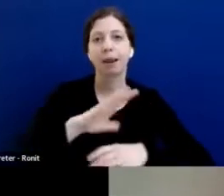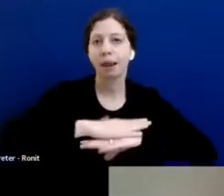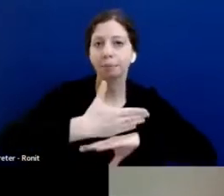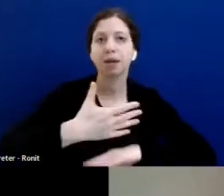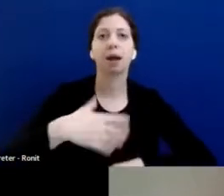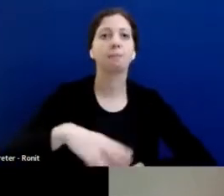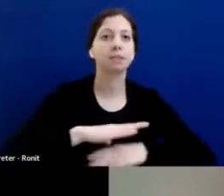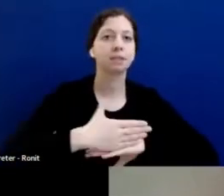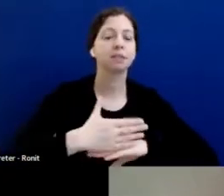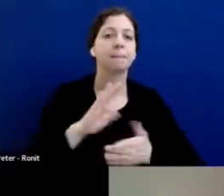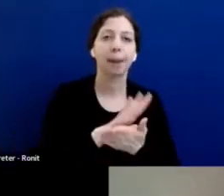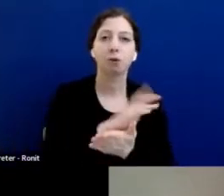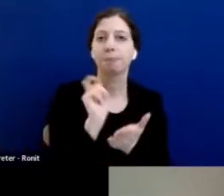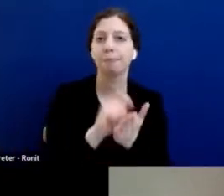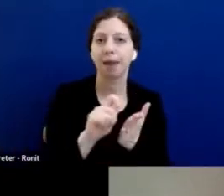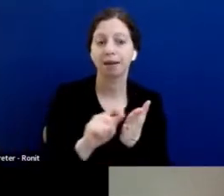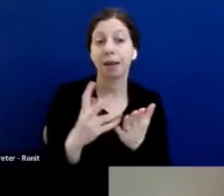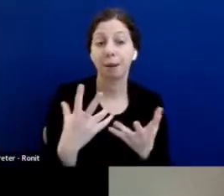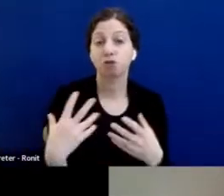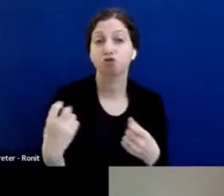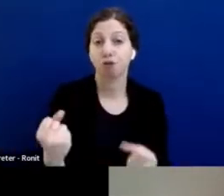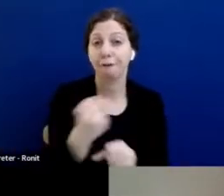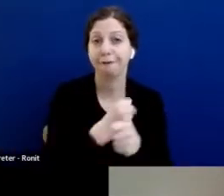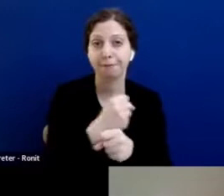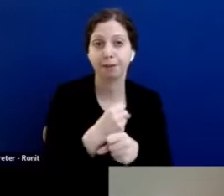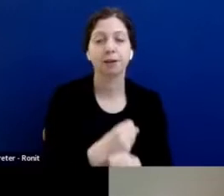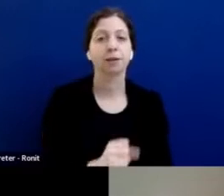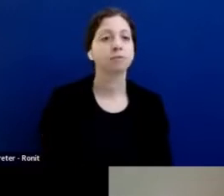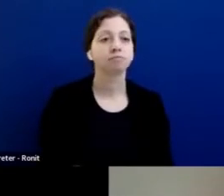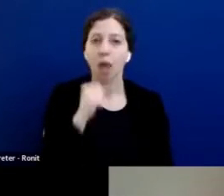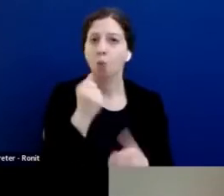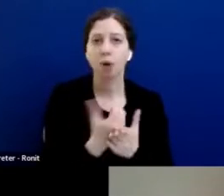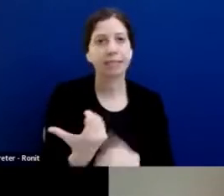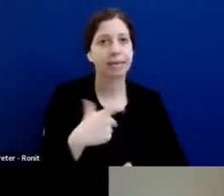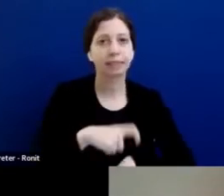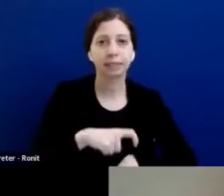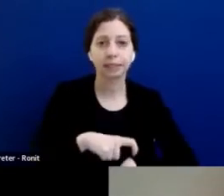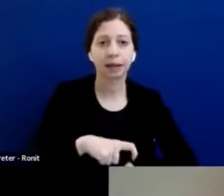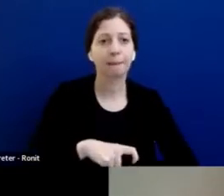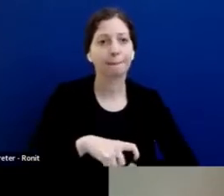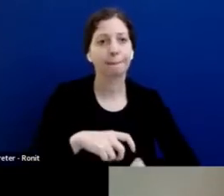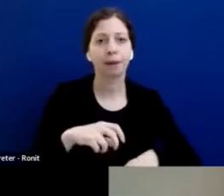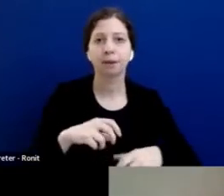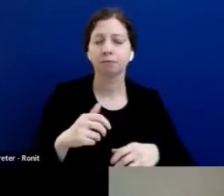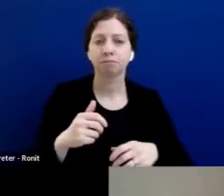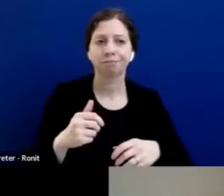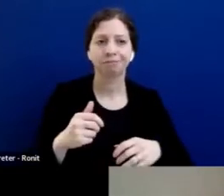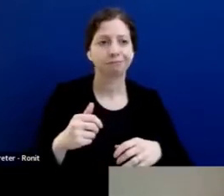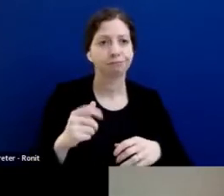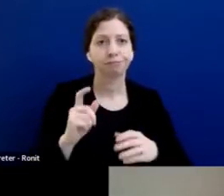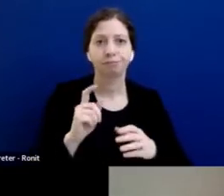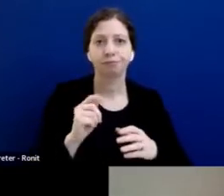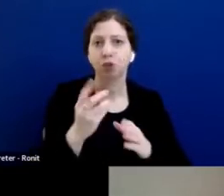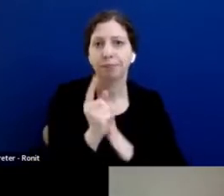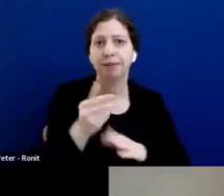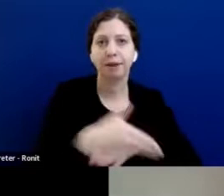and lots of probably very strong coffee. Wasting no time, and I do mean mere minutes after seeing that email, we reached out